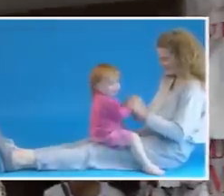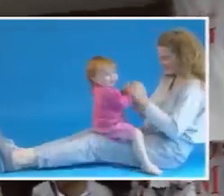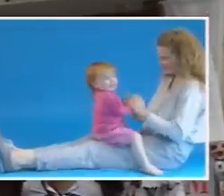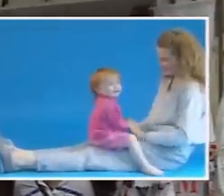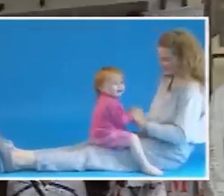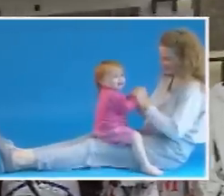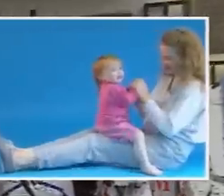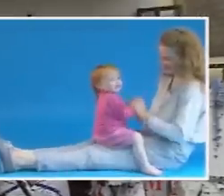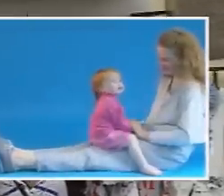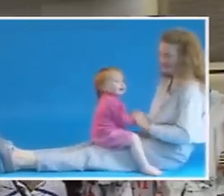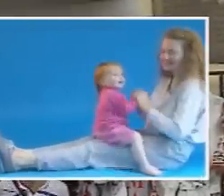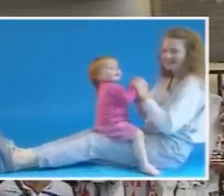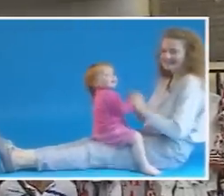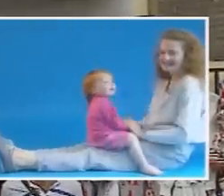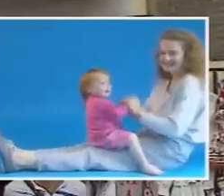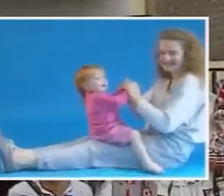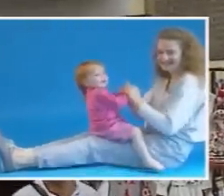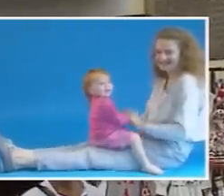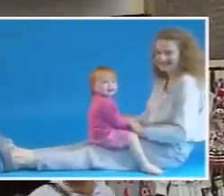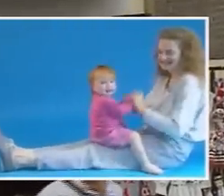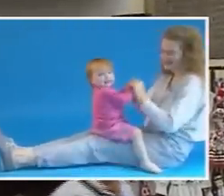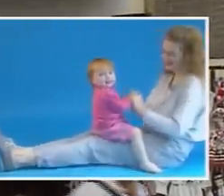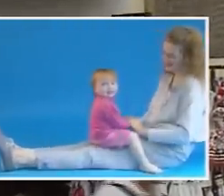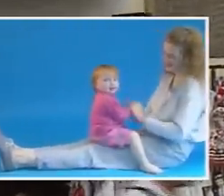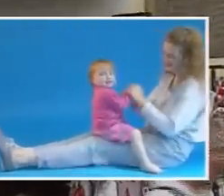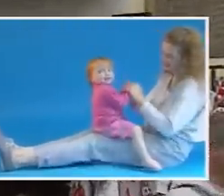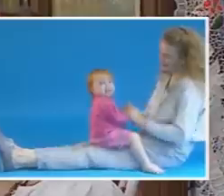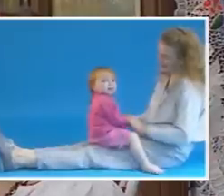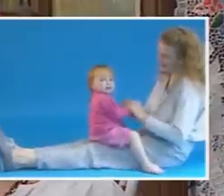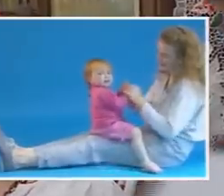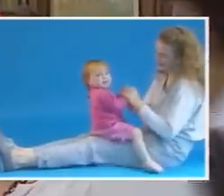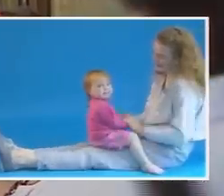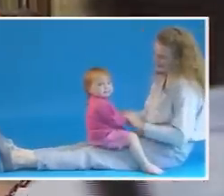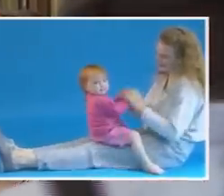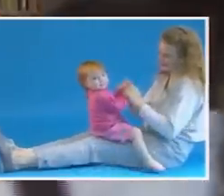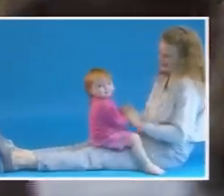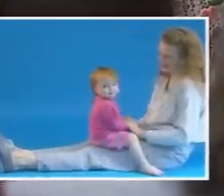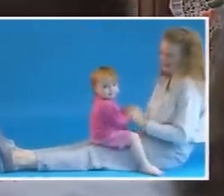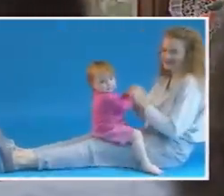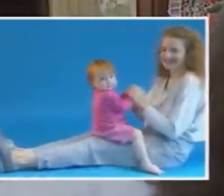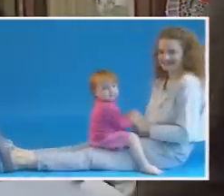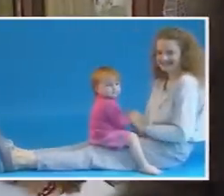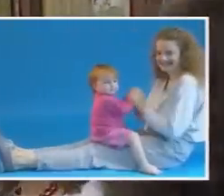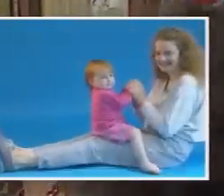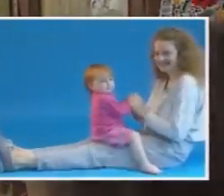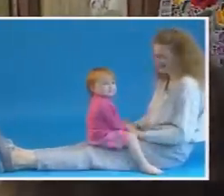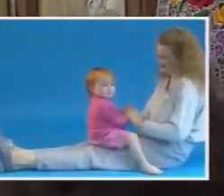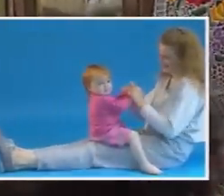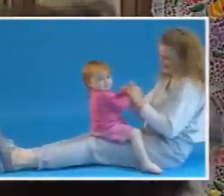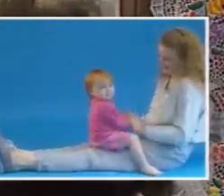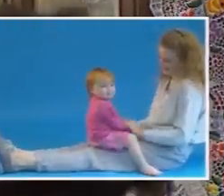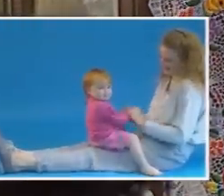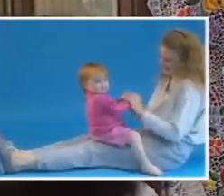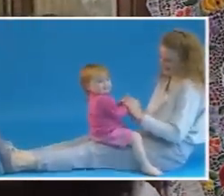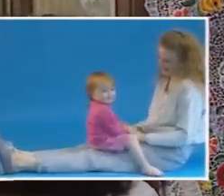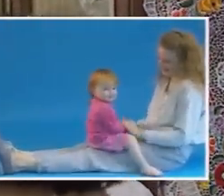To market, to buy a fat pig. Home again, jiggity jig. To market, to buy a fat